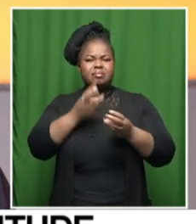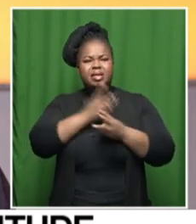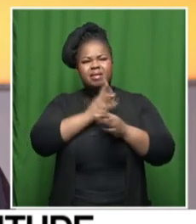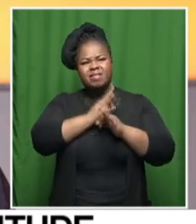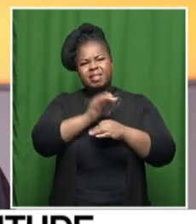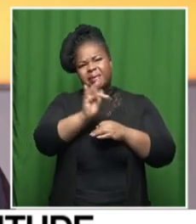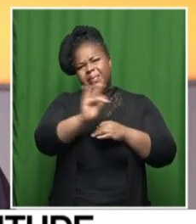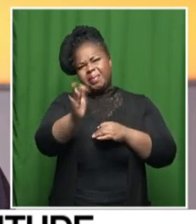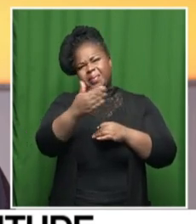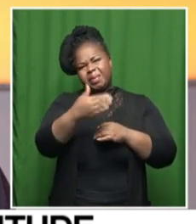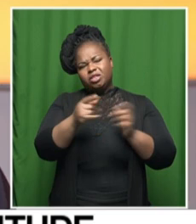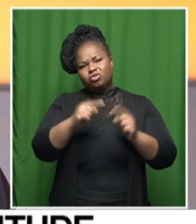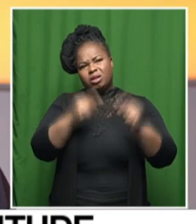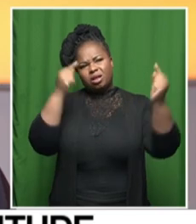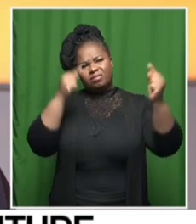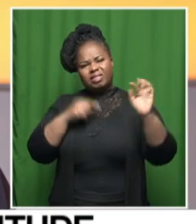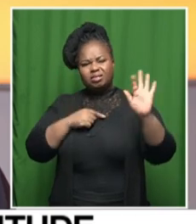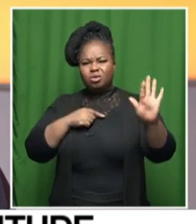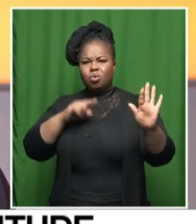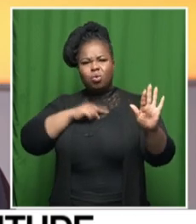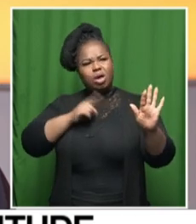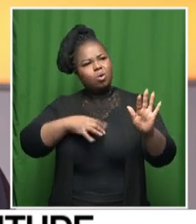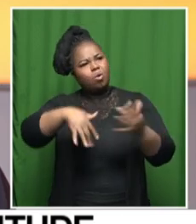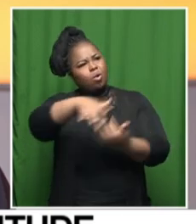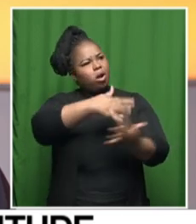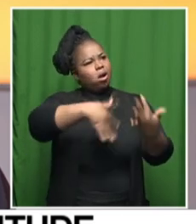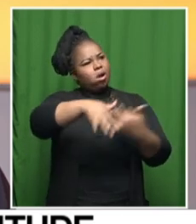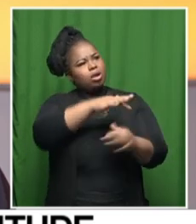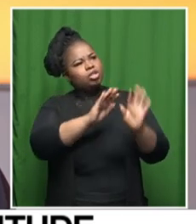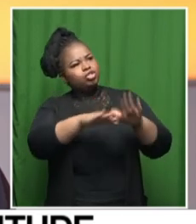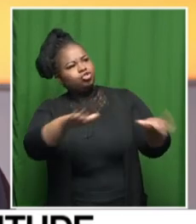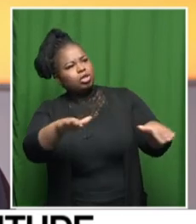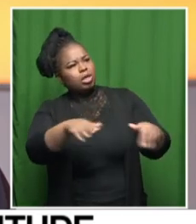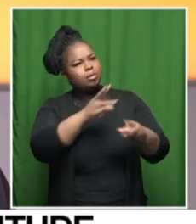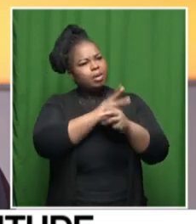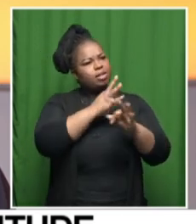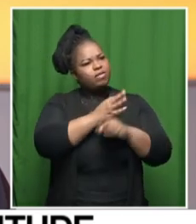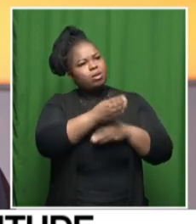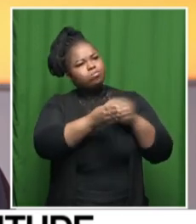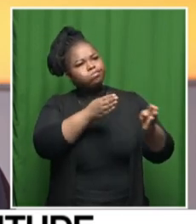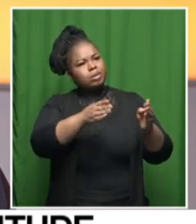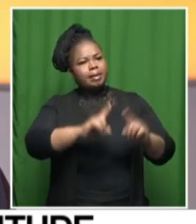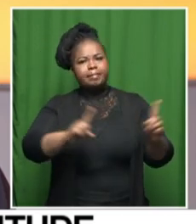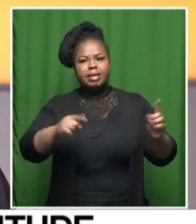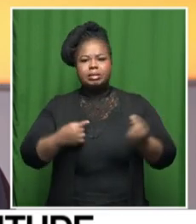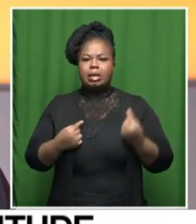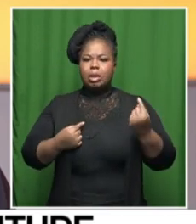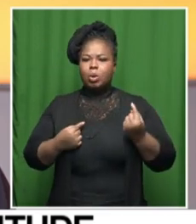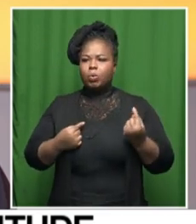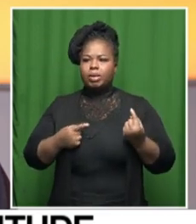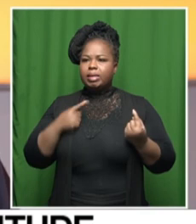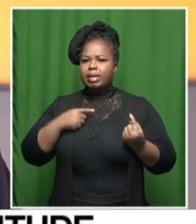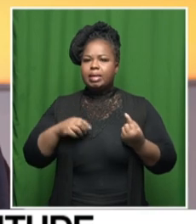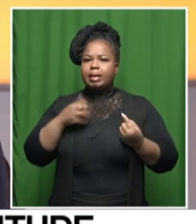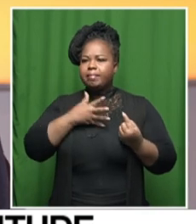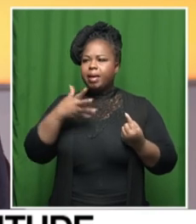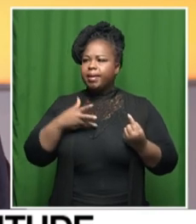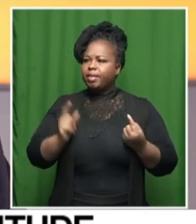she realized that she was different because everyone else around her had both parents, and yet she didn't have.